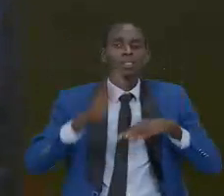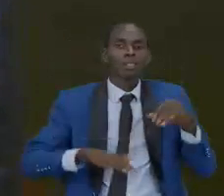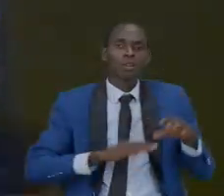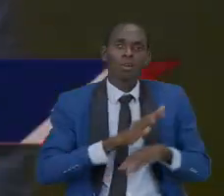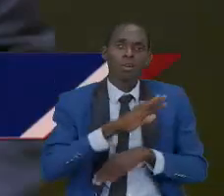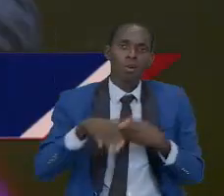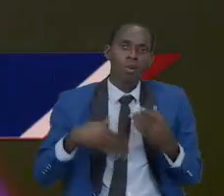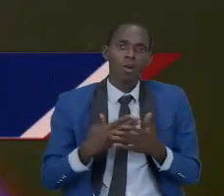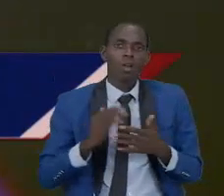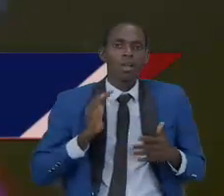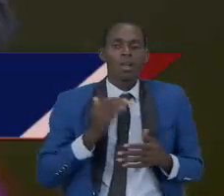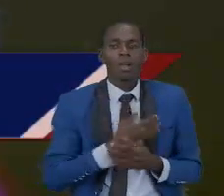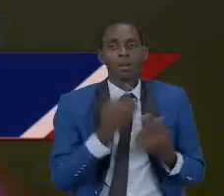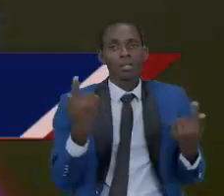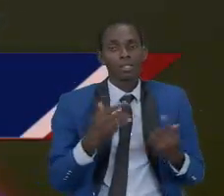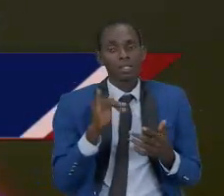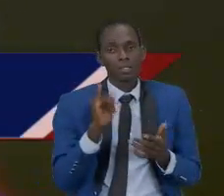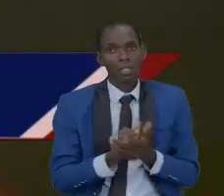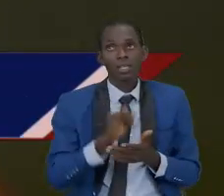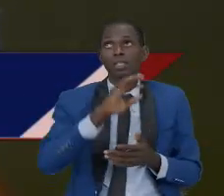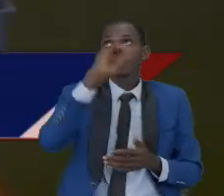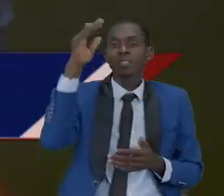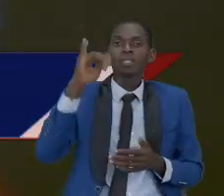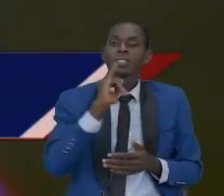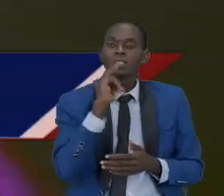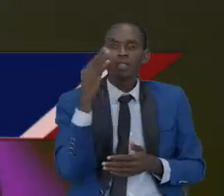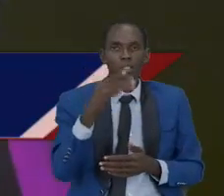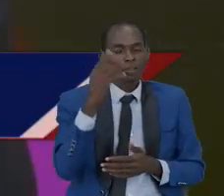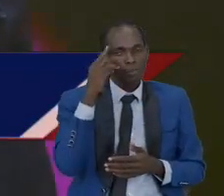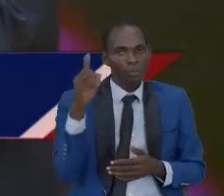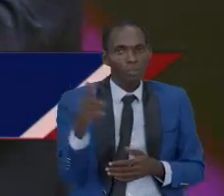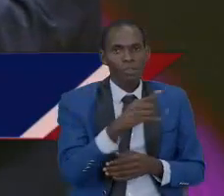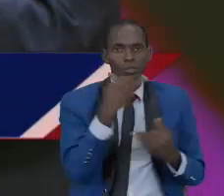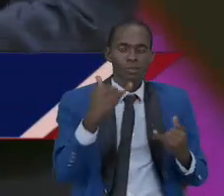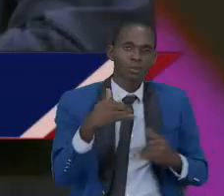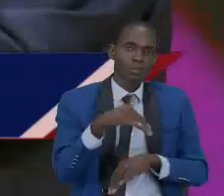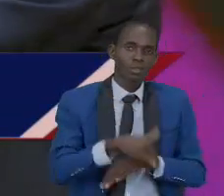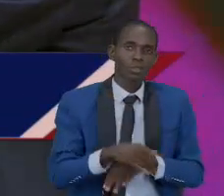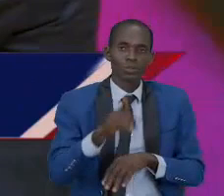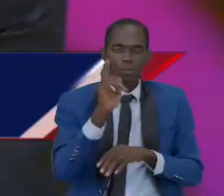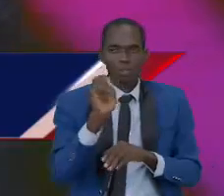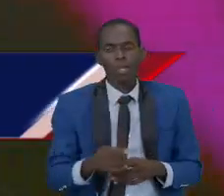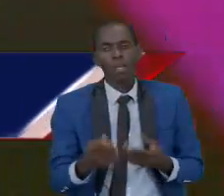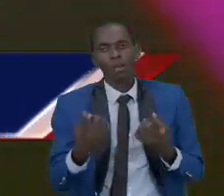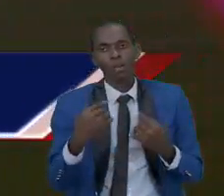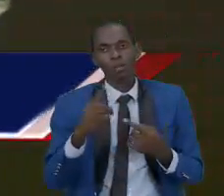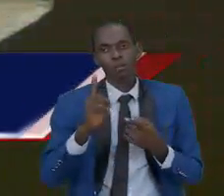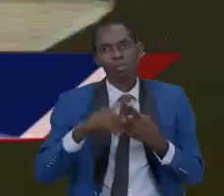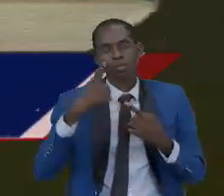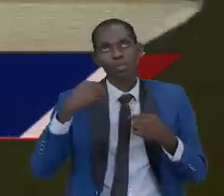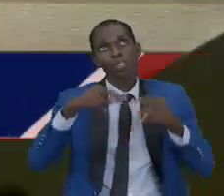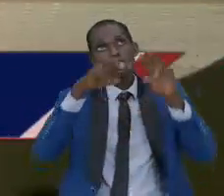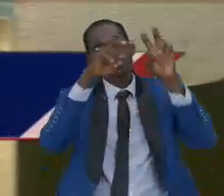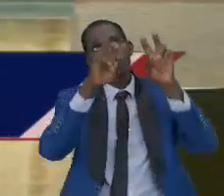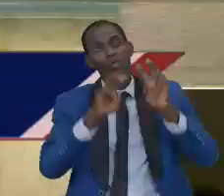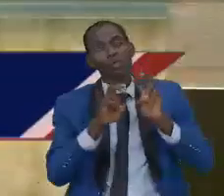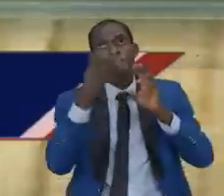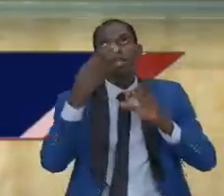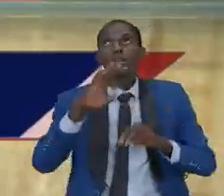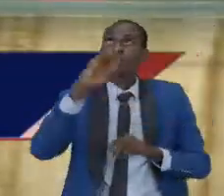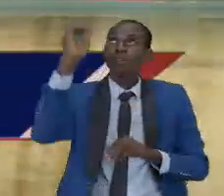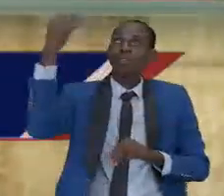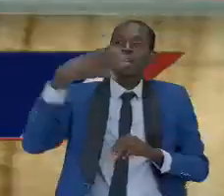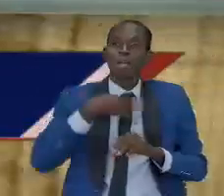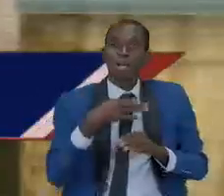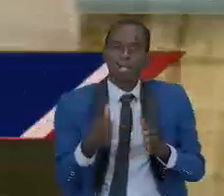all our sins and that Grace available for you tonight you can come to the throne of grace and require